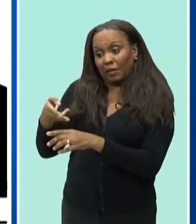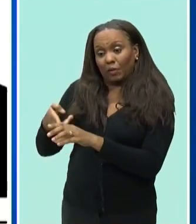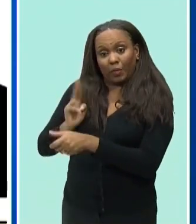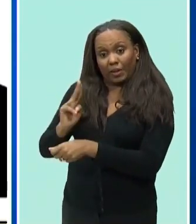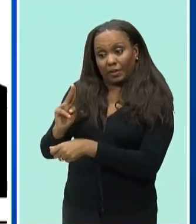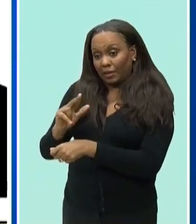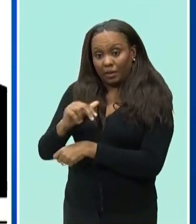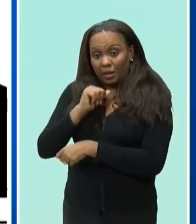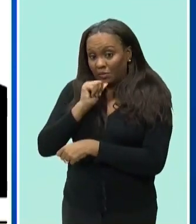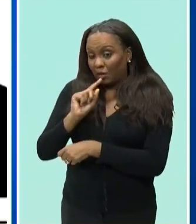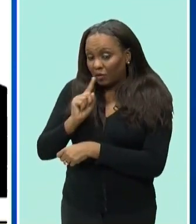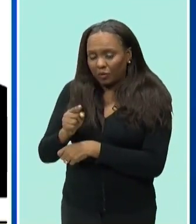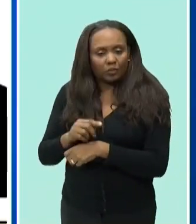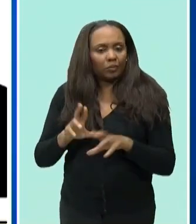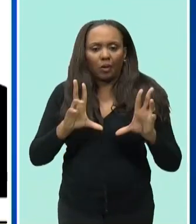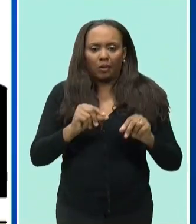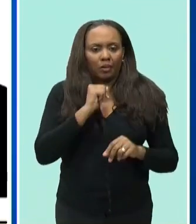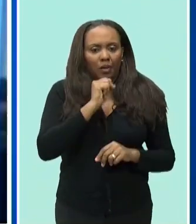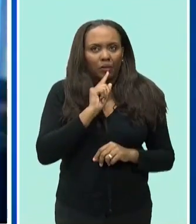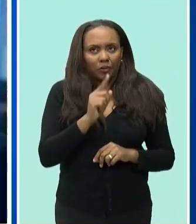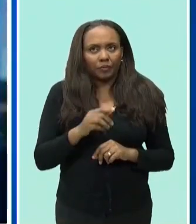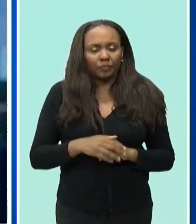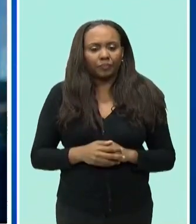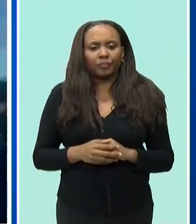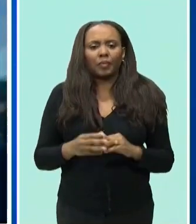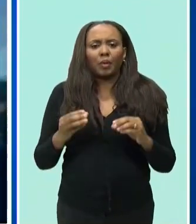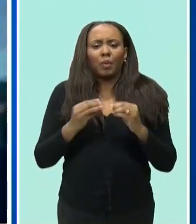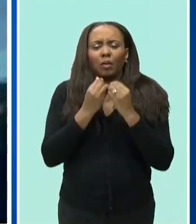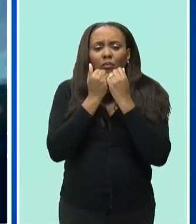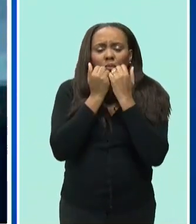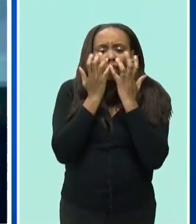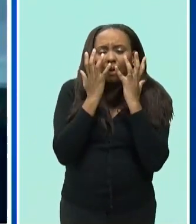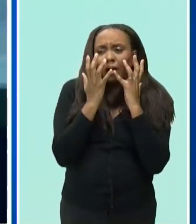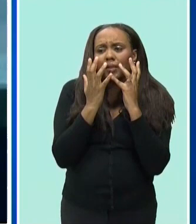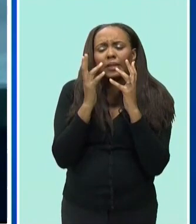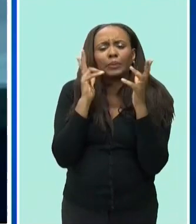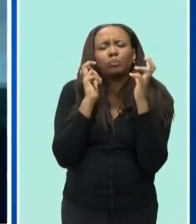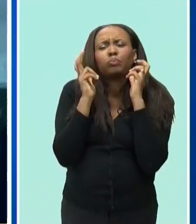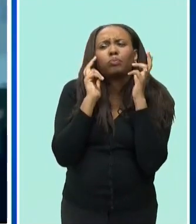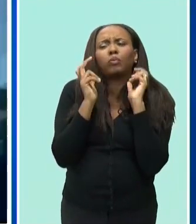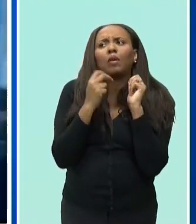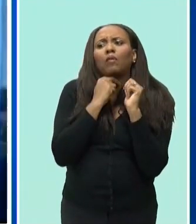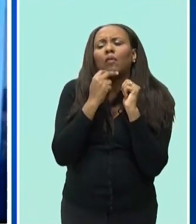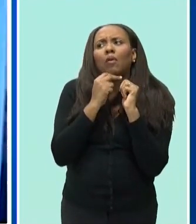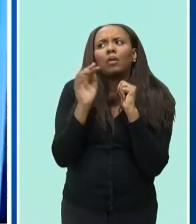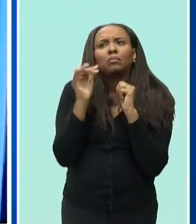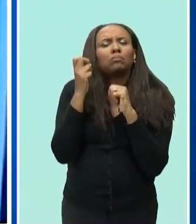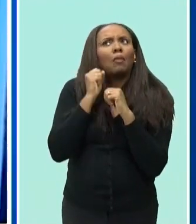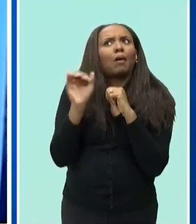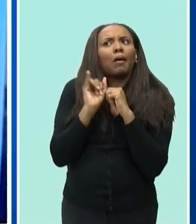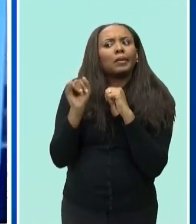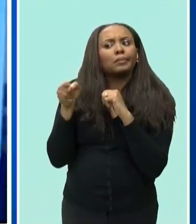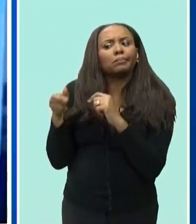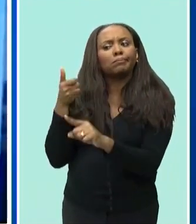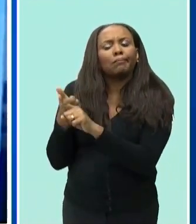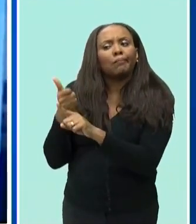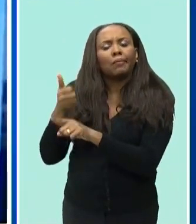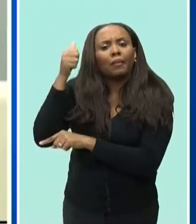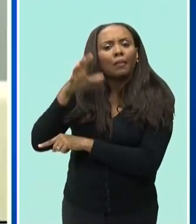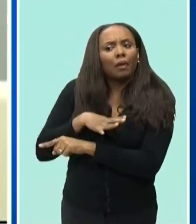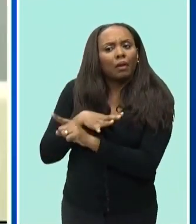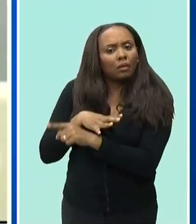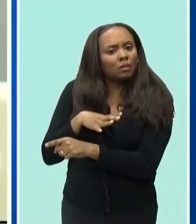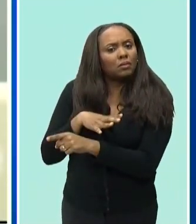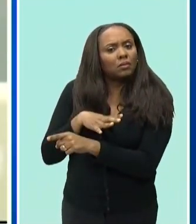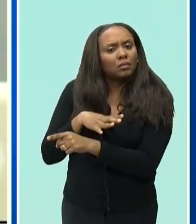this comes as more and more embarrassing clips of a voice sounding distinctly like that of the embattled